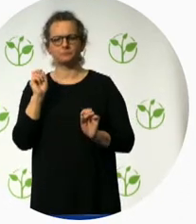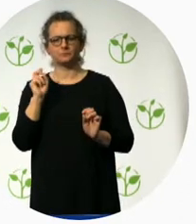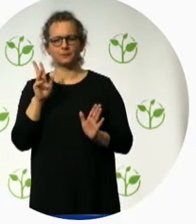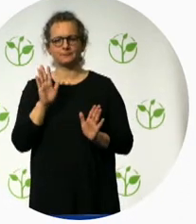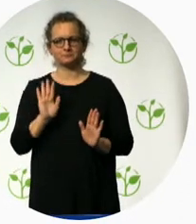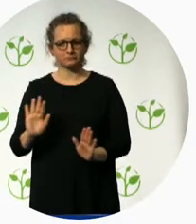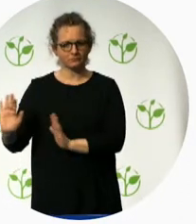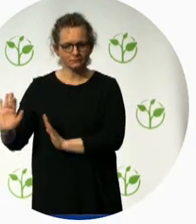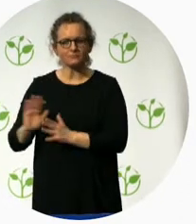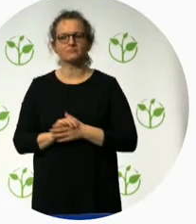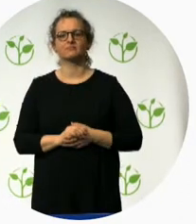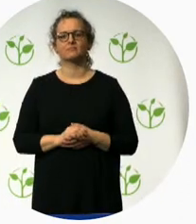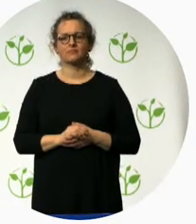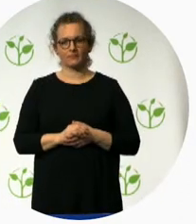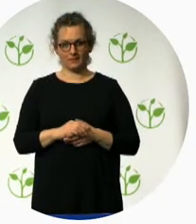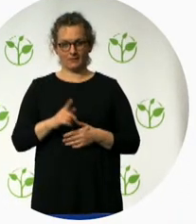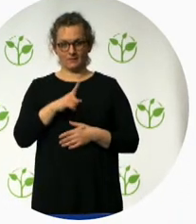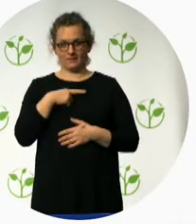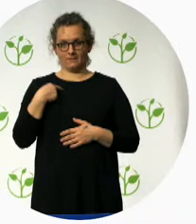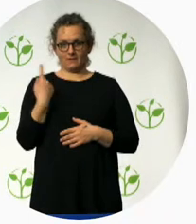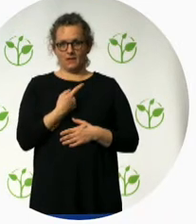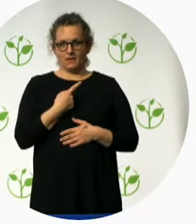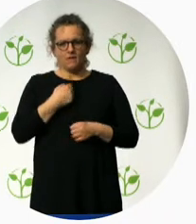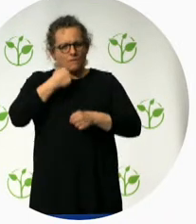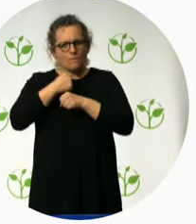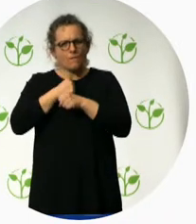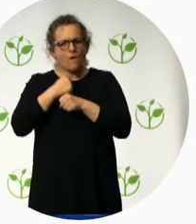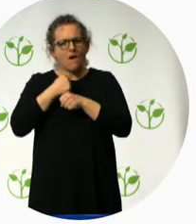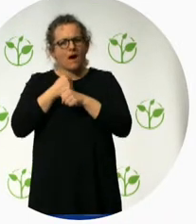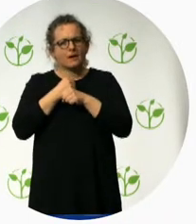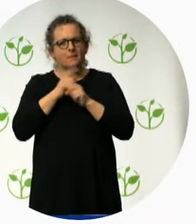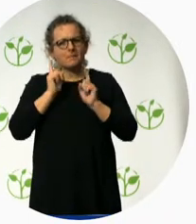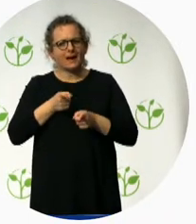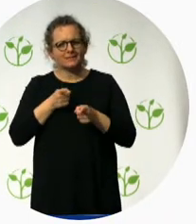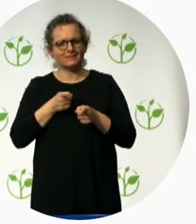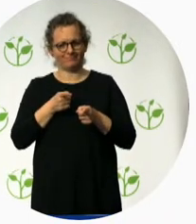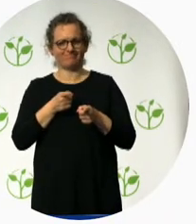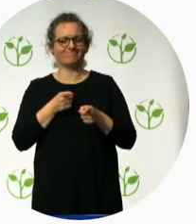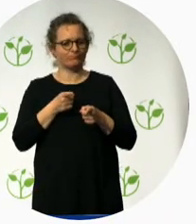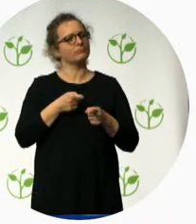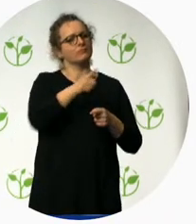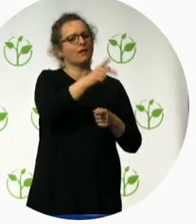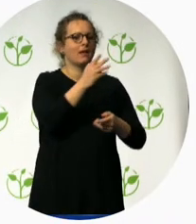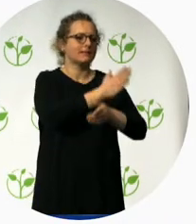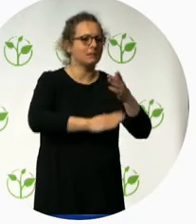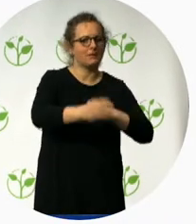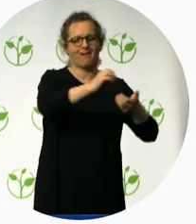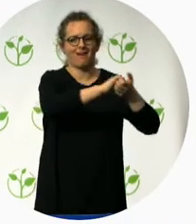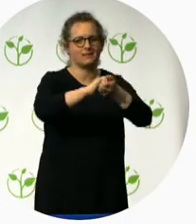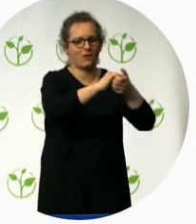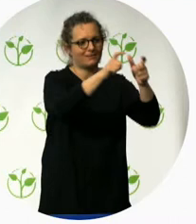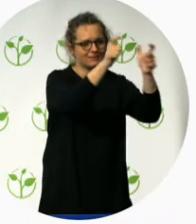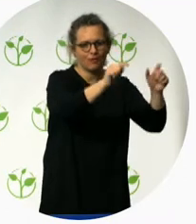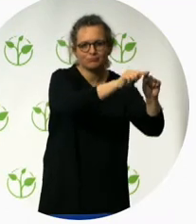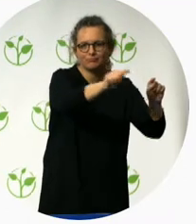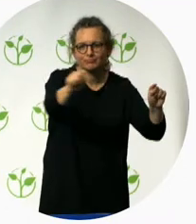the cooperation with the disability organization. We have already started with the